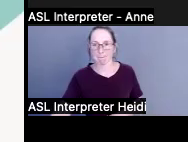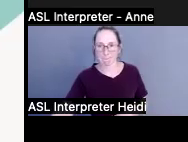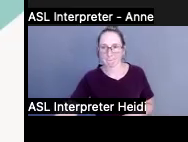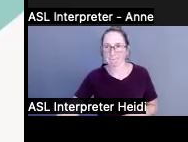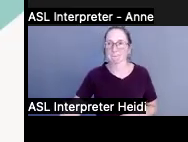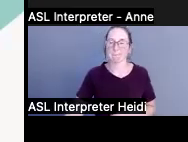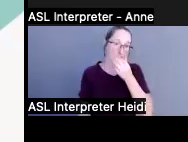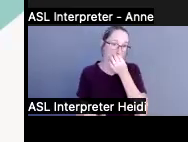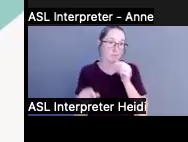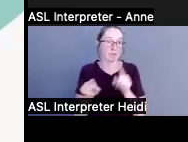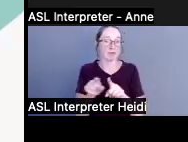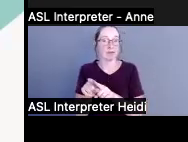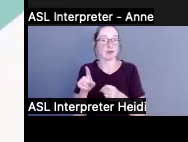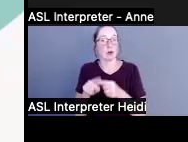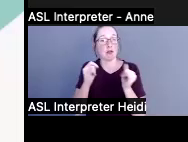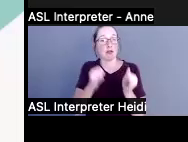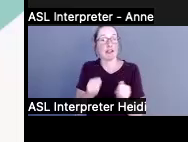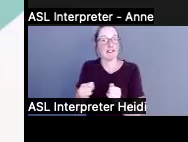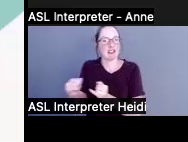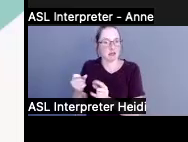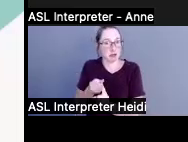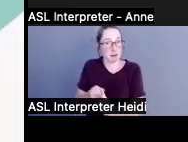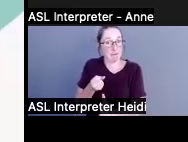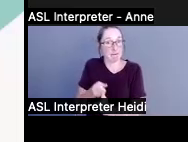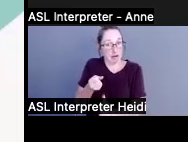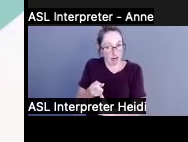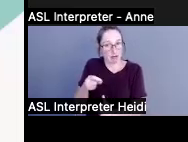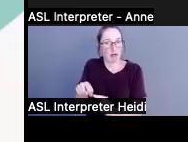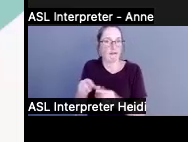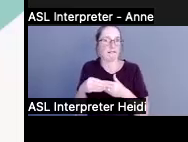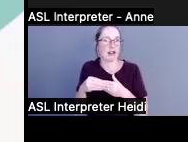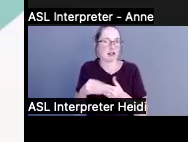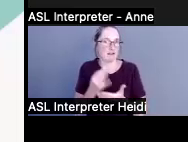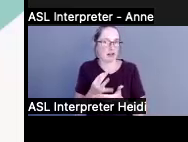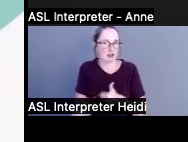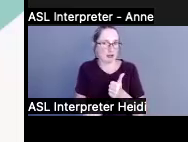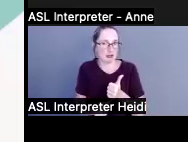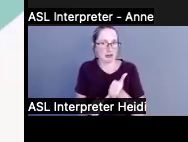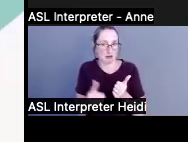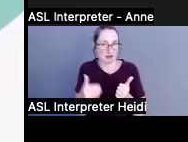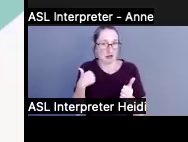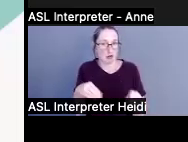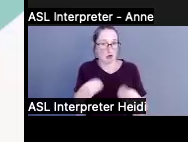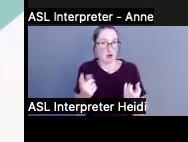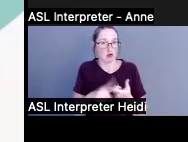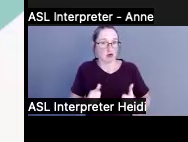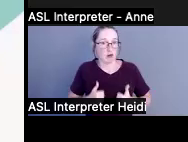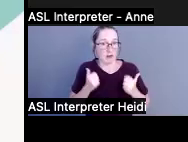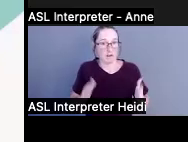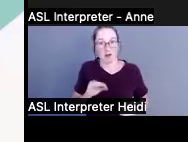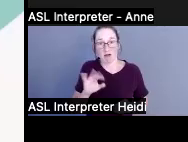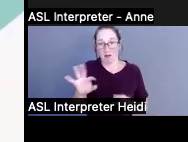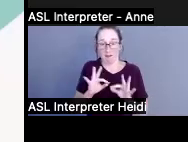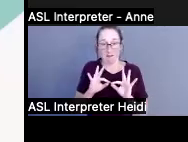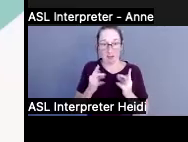In addition to the individualized impact that flexible financial assistance has on survivors and their